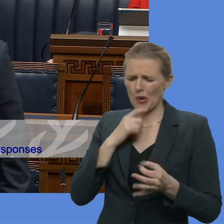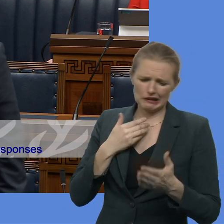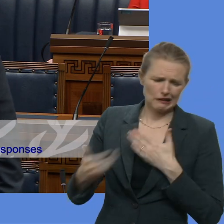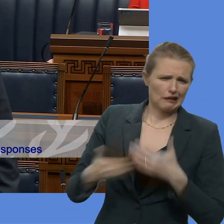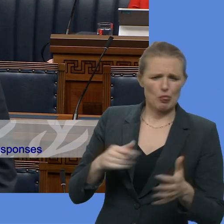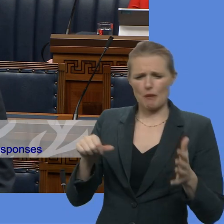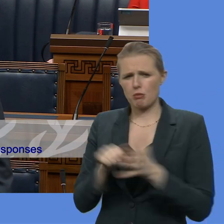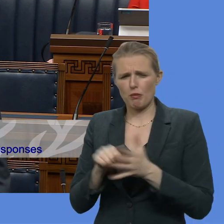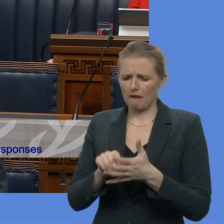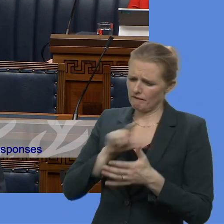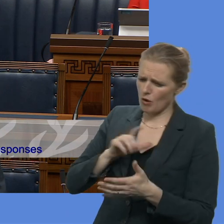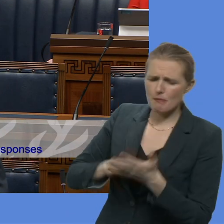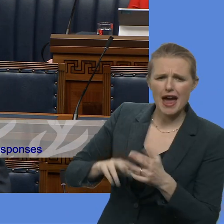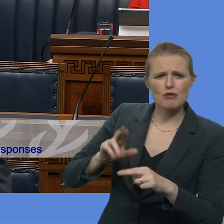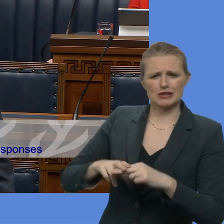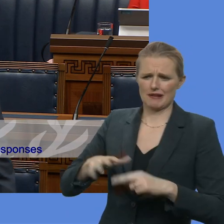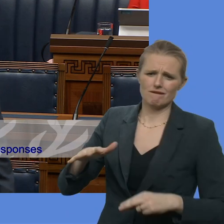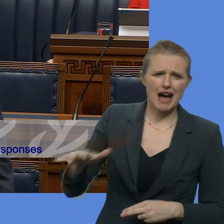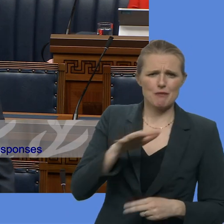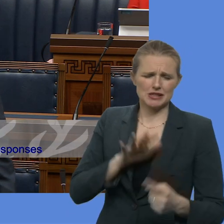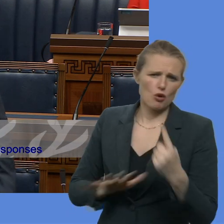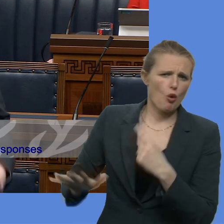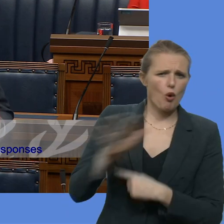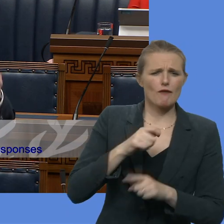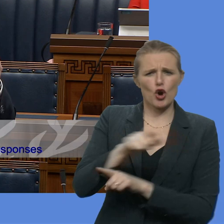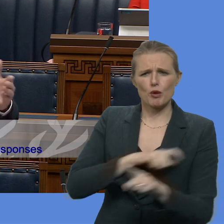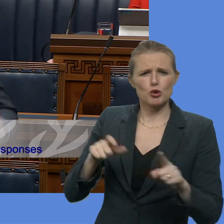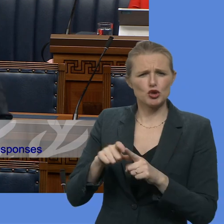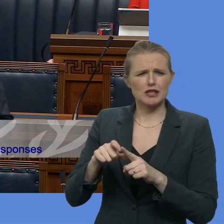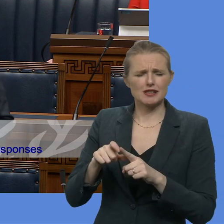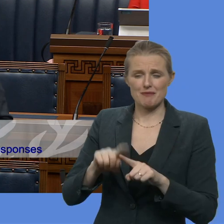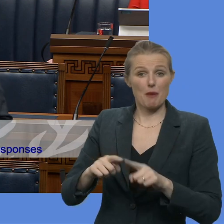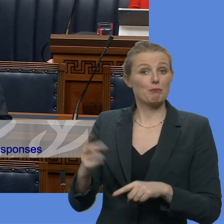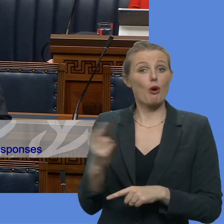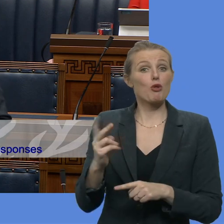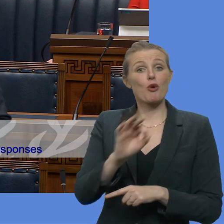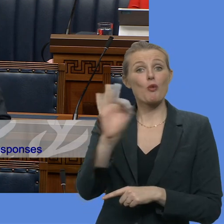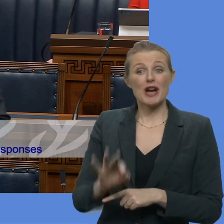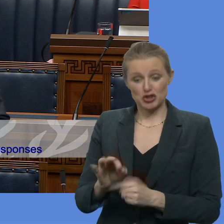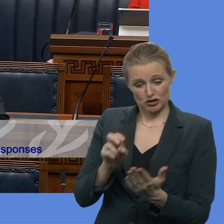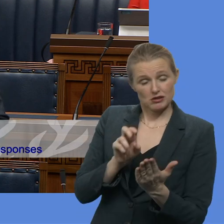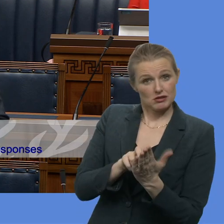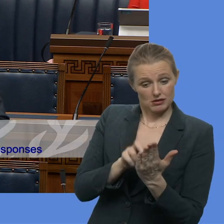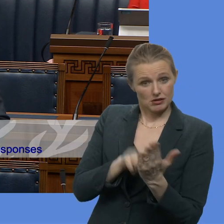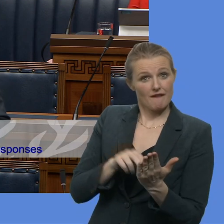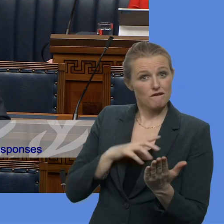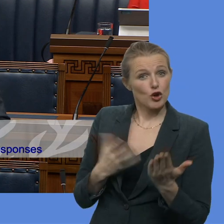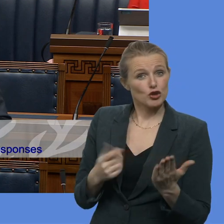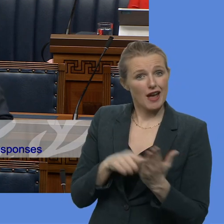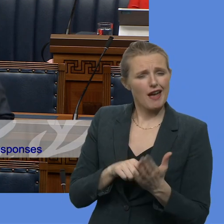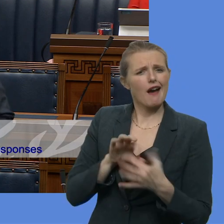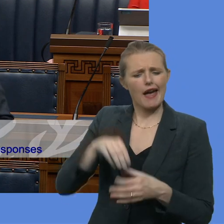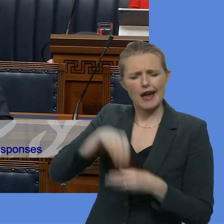facing parents and families across our communities." But both of the questions that they have listed for answer today are about the